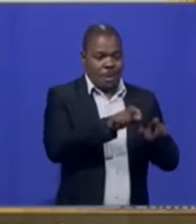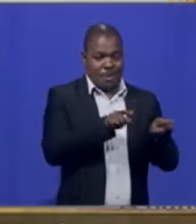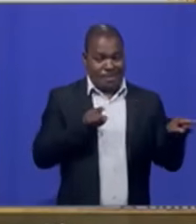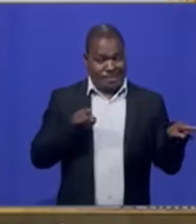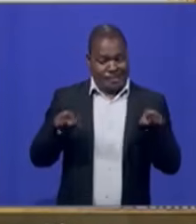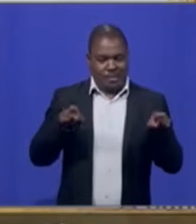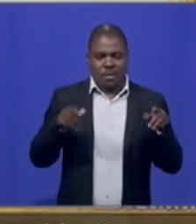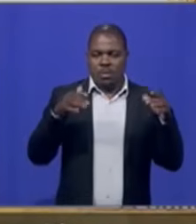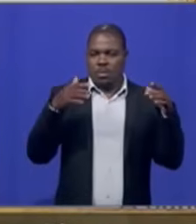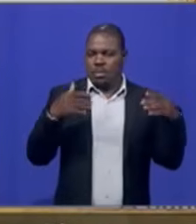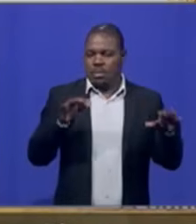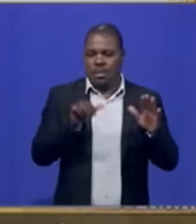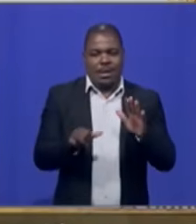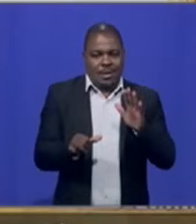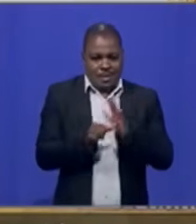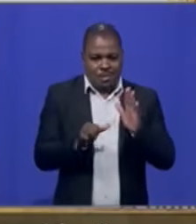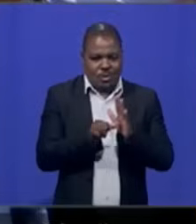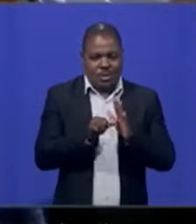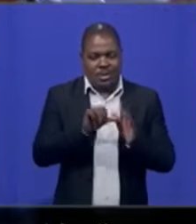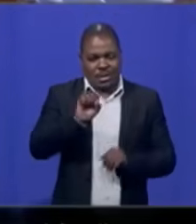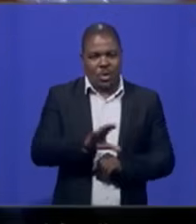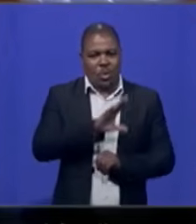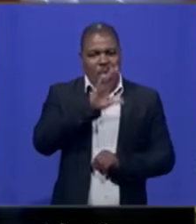South Africa's electricity supply.